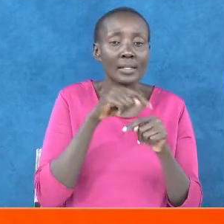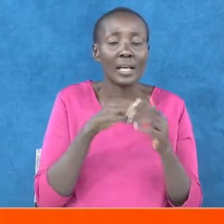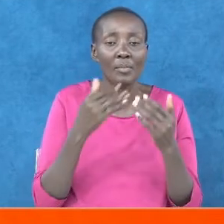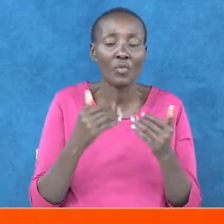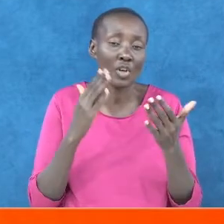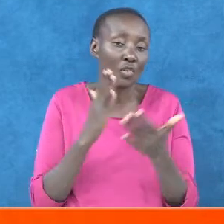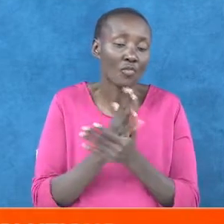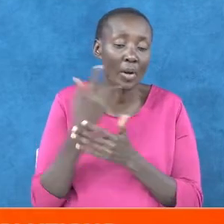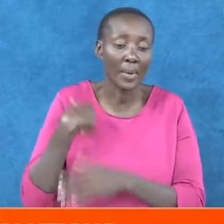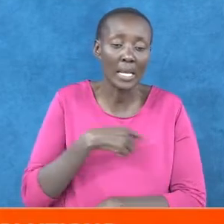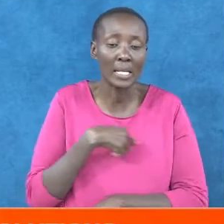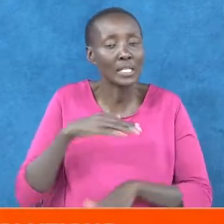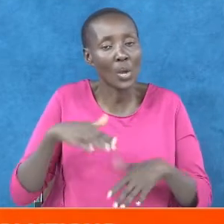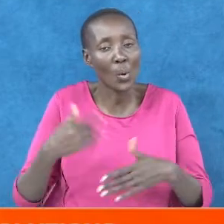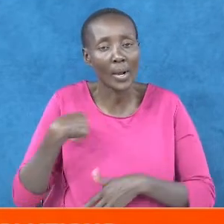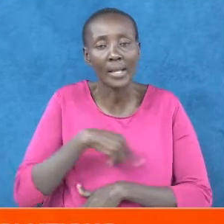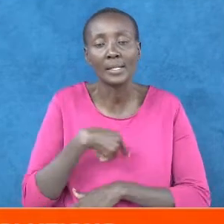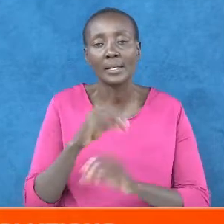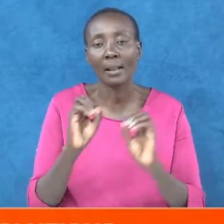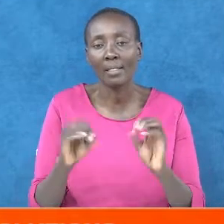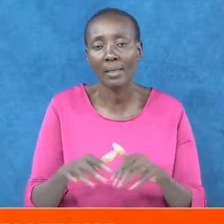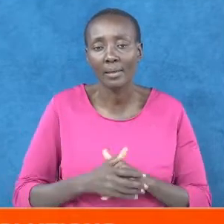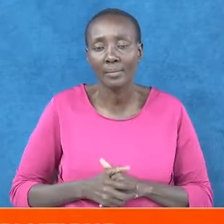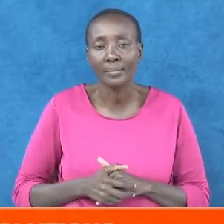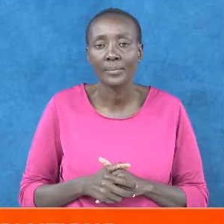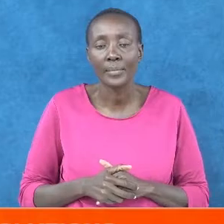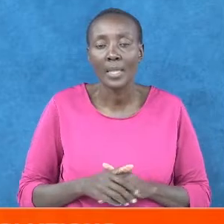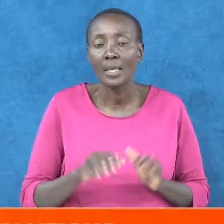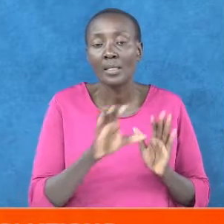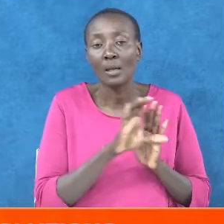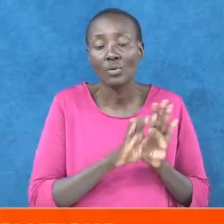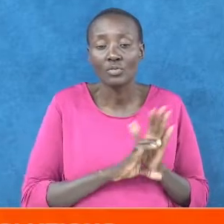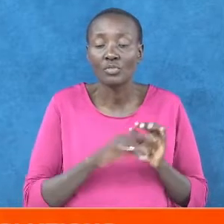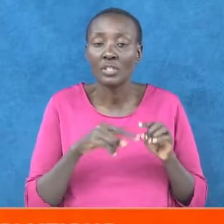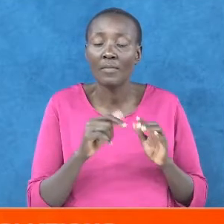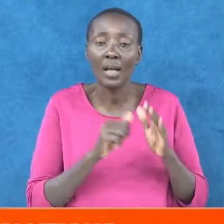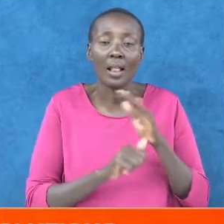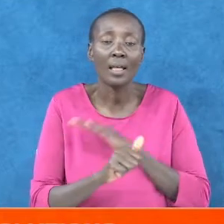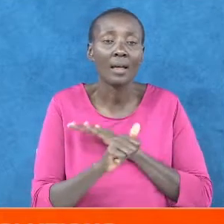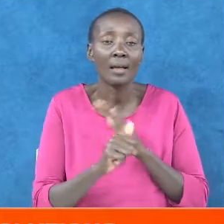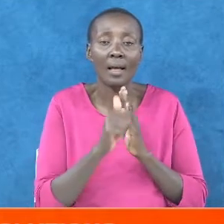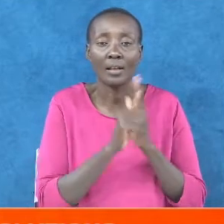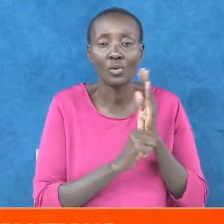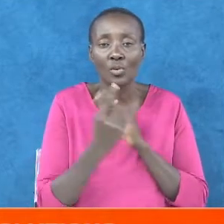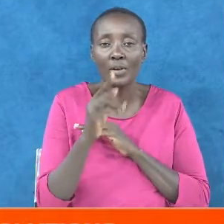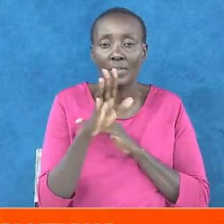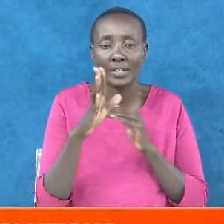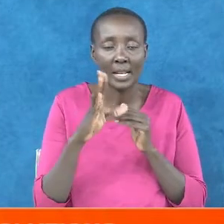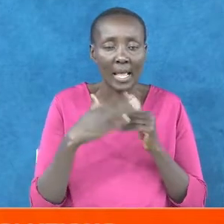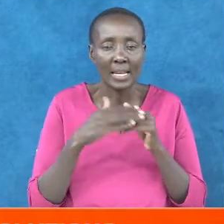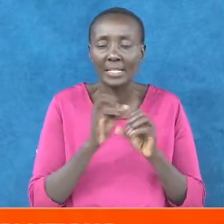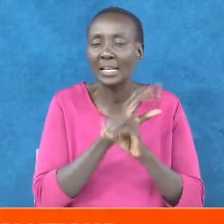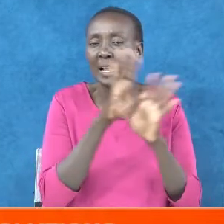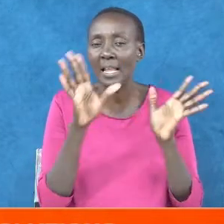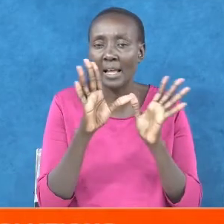proven guilty or innocent. So the Constitution in itself under Article 159 is clear that alternative dispute